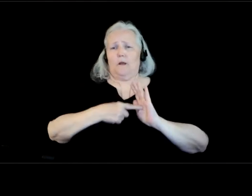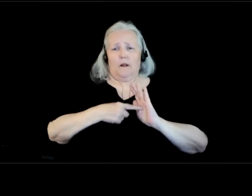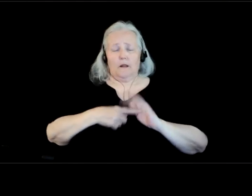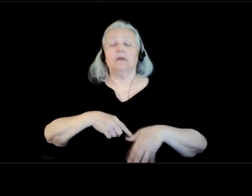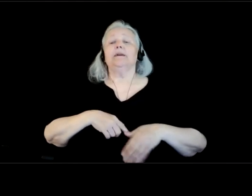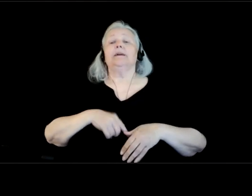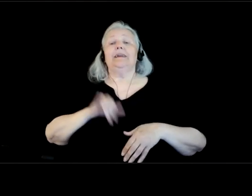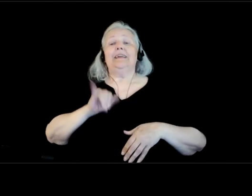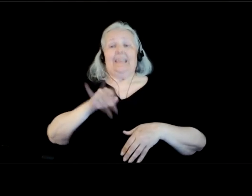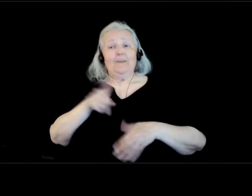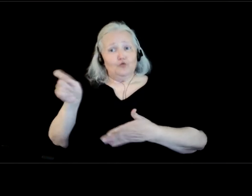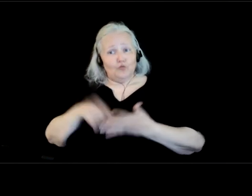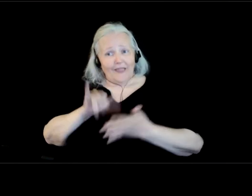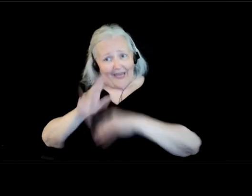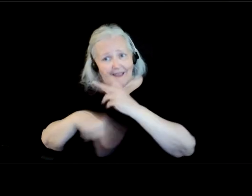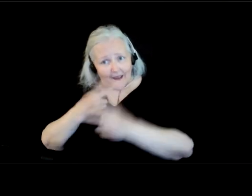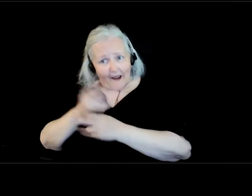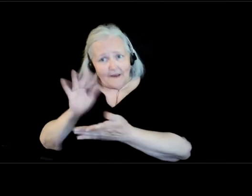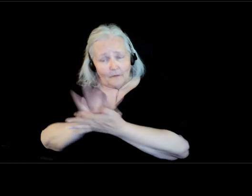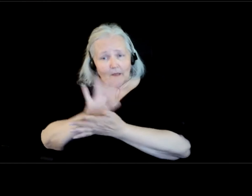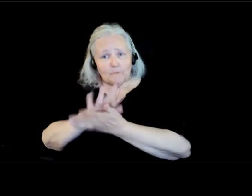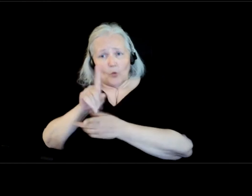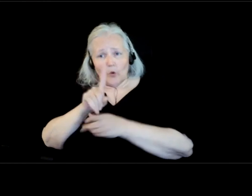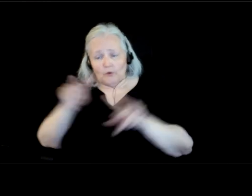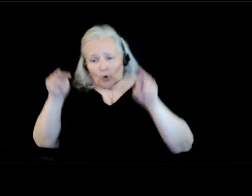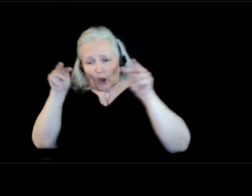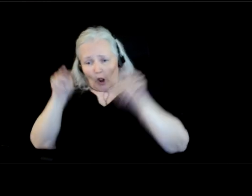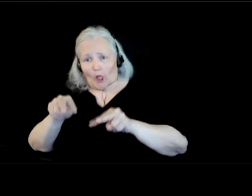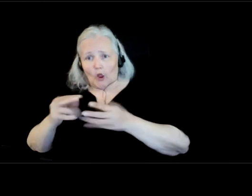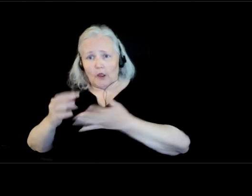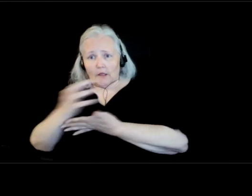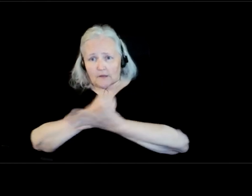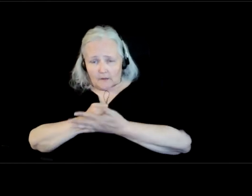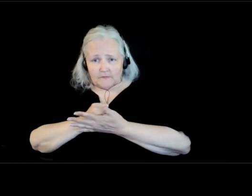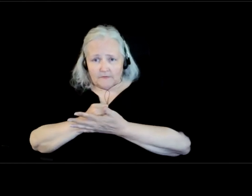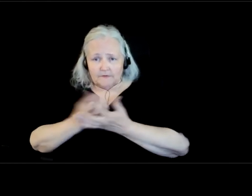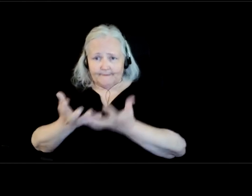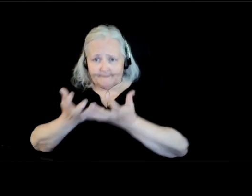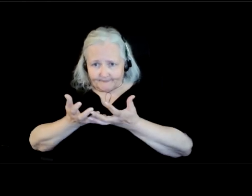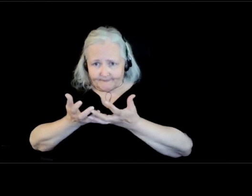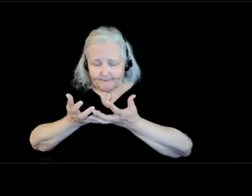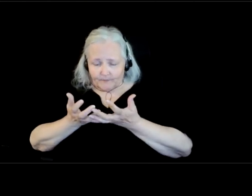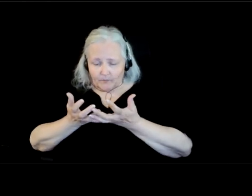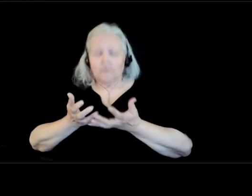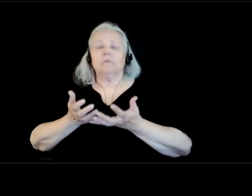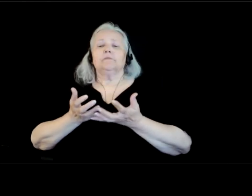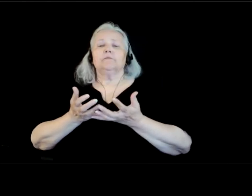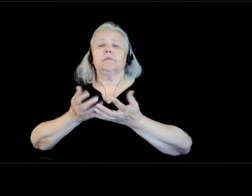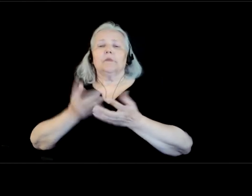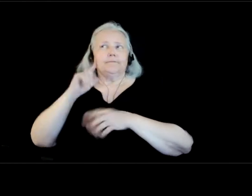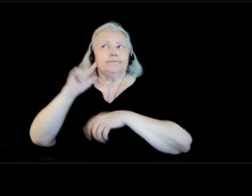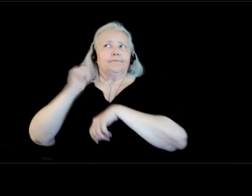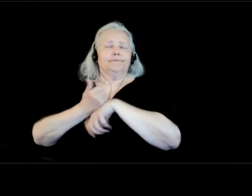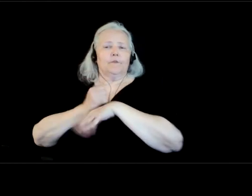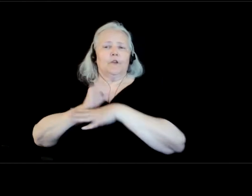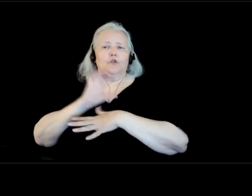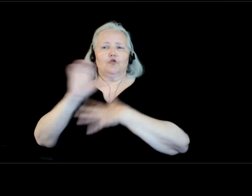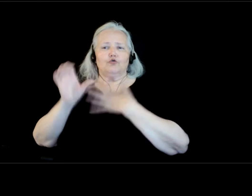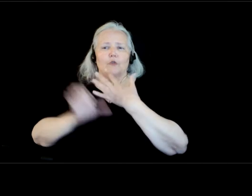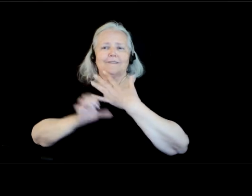like that, that's taken a corpus, set it to corpus, given a set of criteria by which it can be